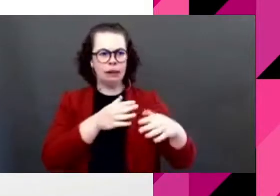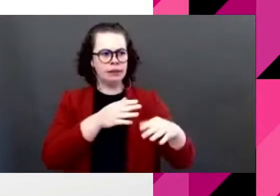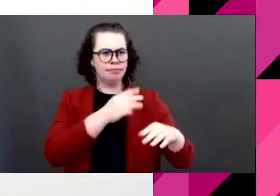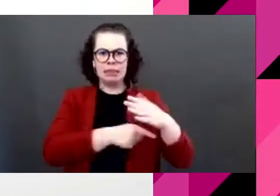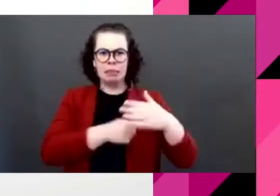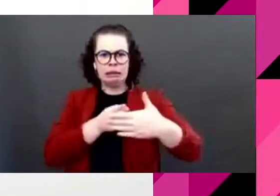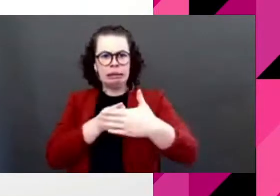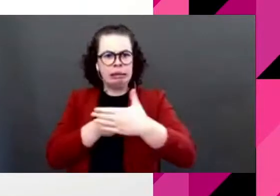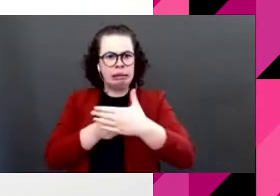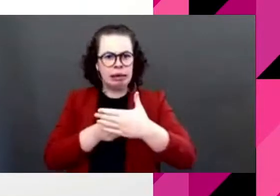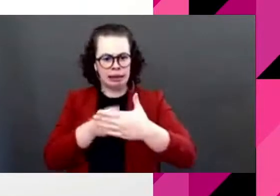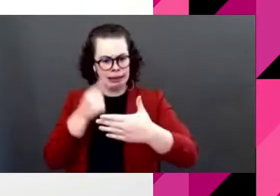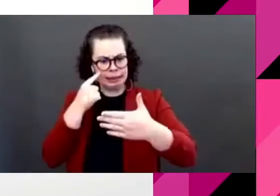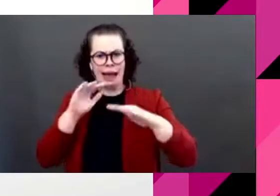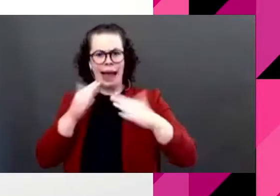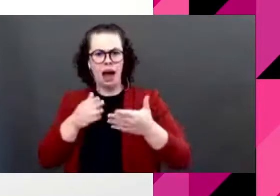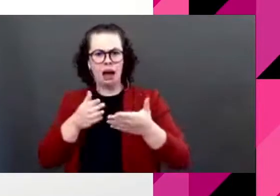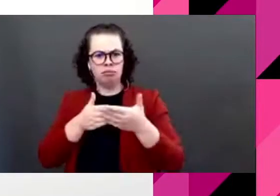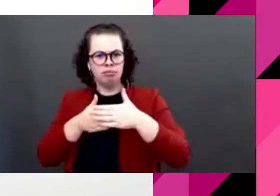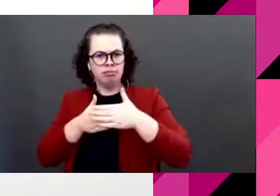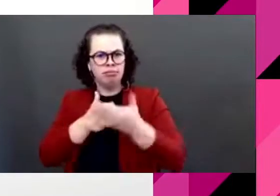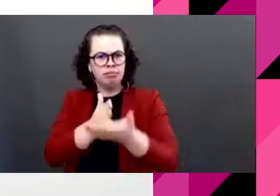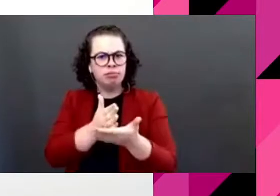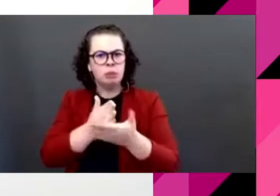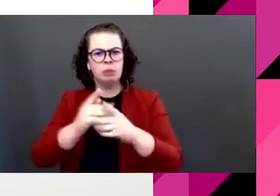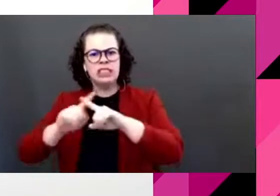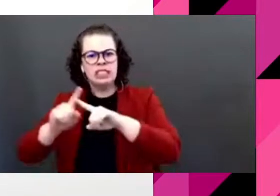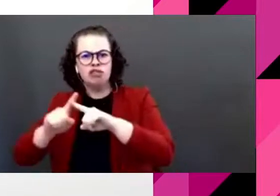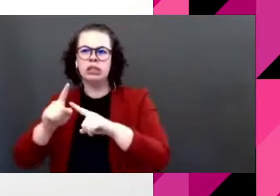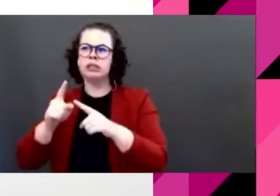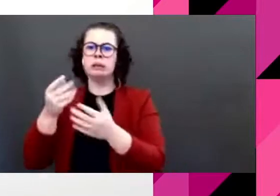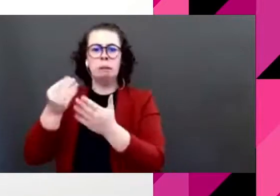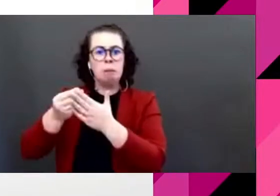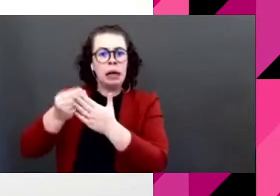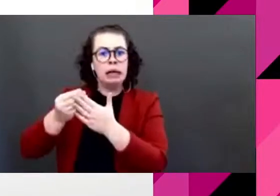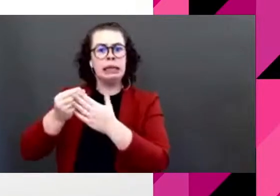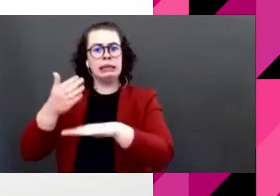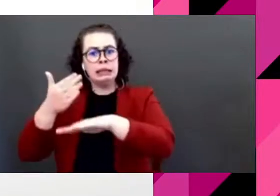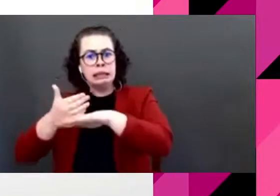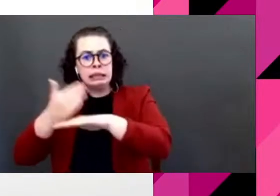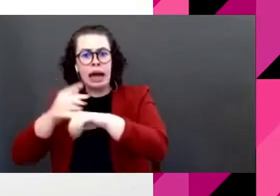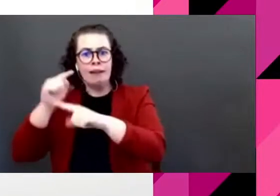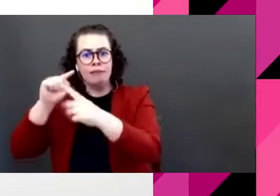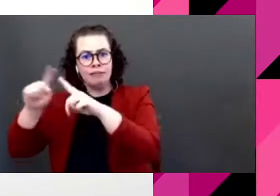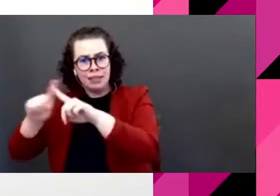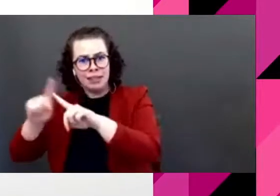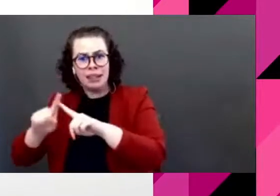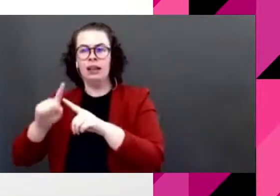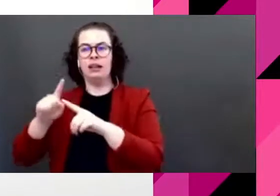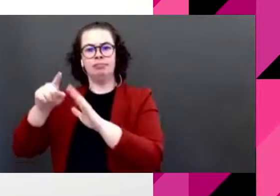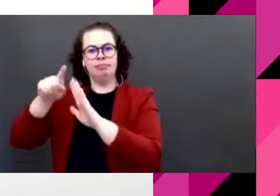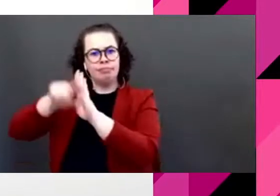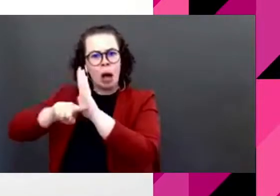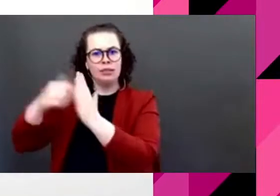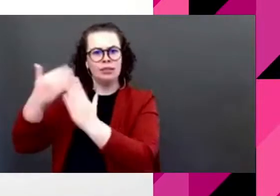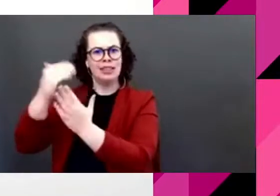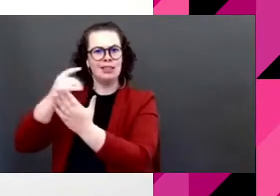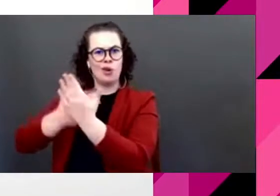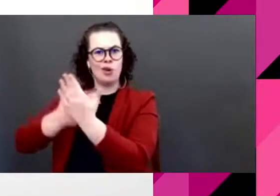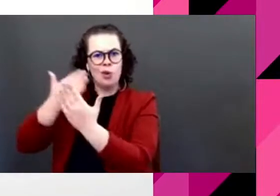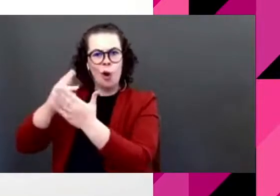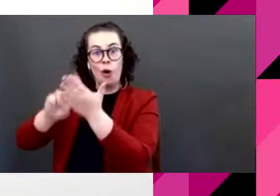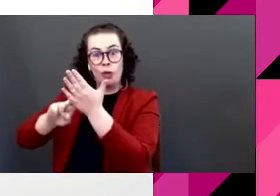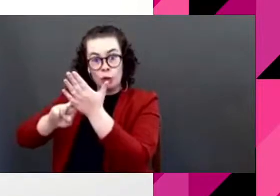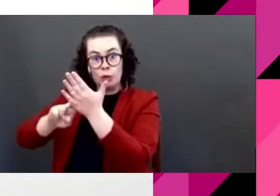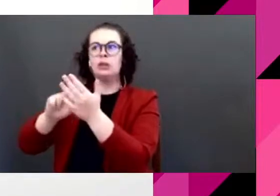that will support the effective use of resources to achieve the Convention's goals. The